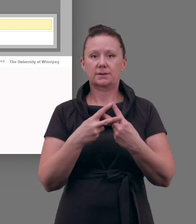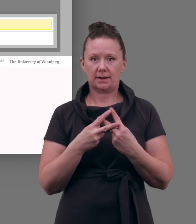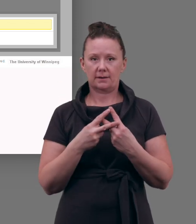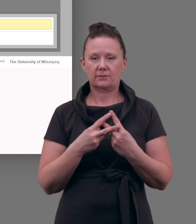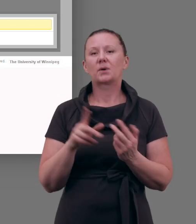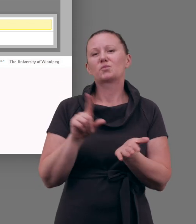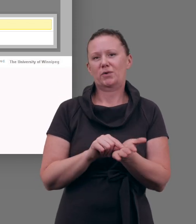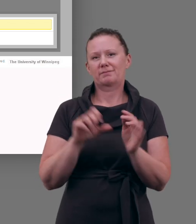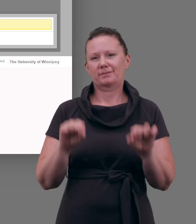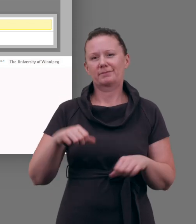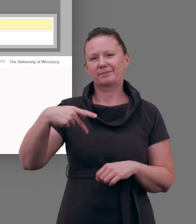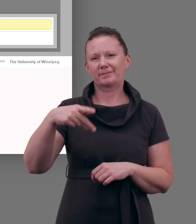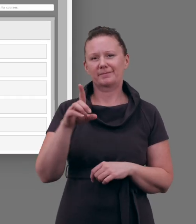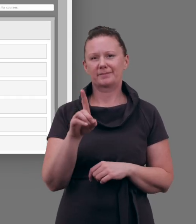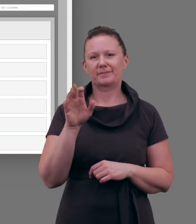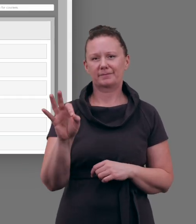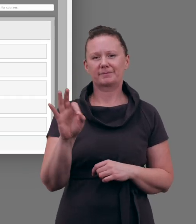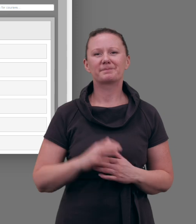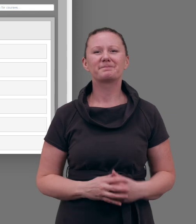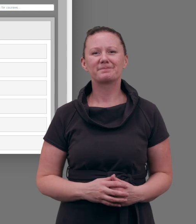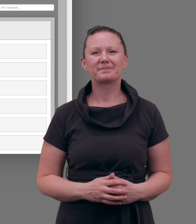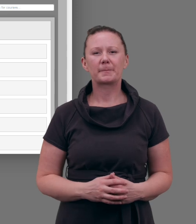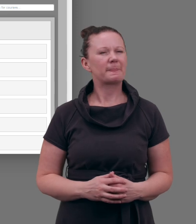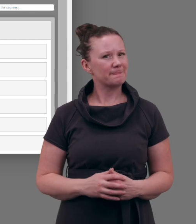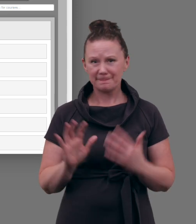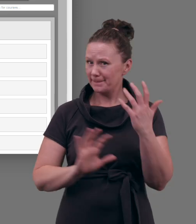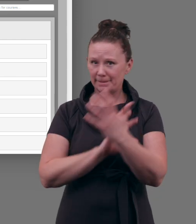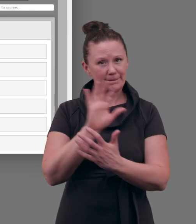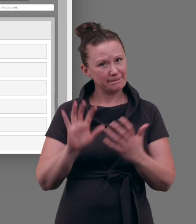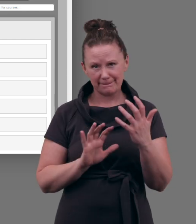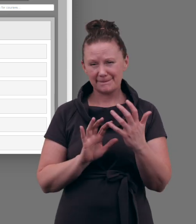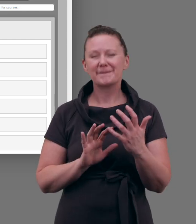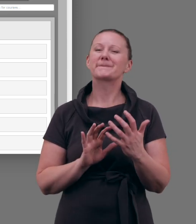format. Need help? Click the Help button for assistance.